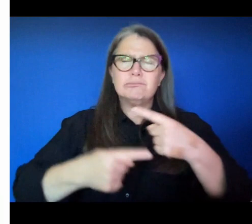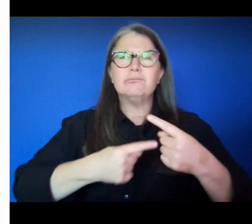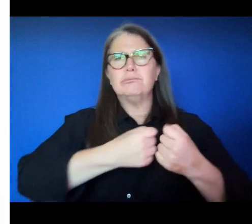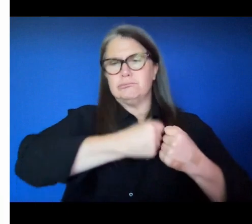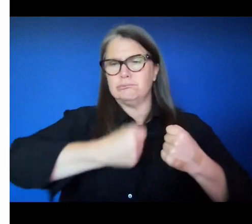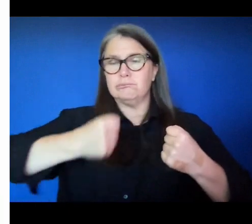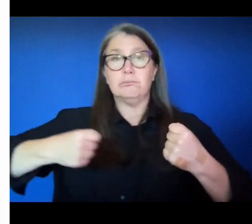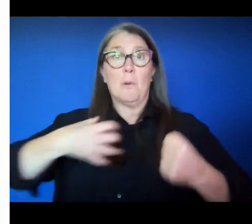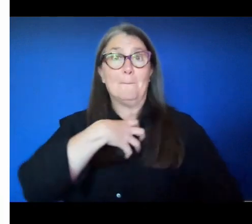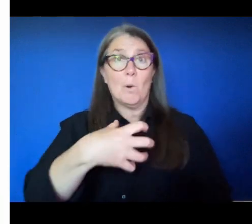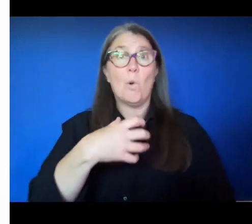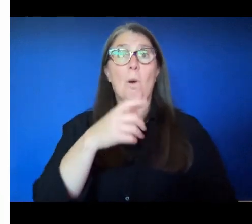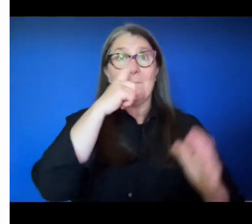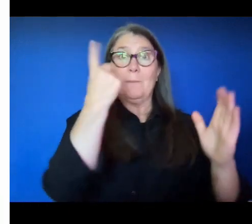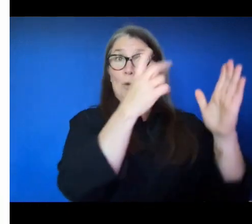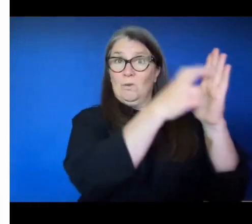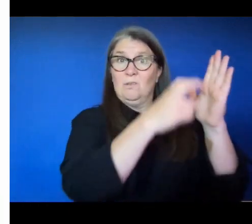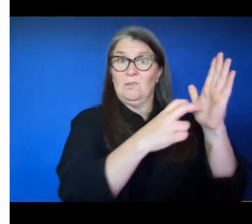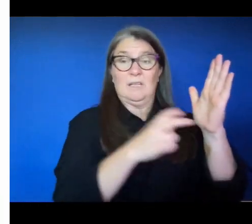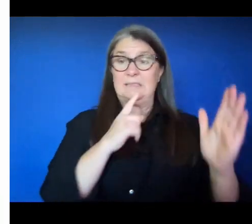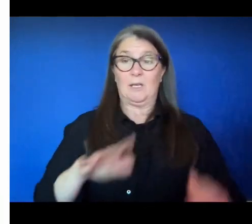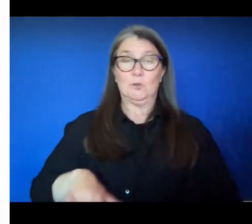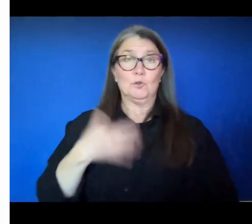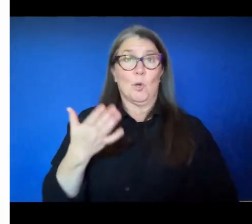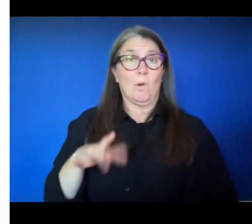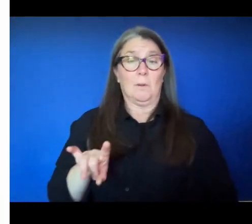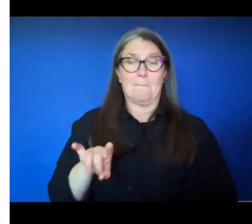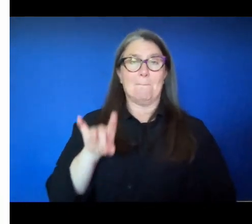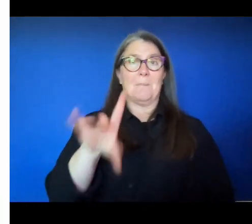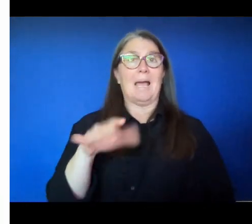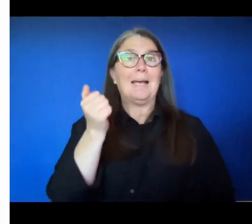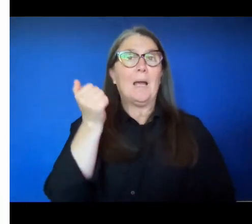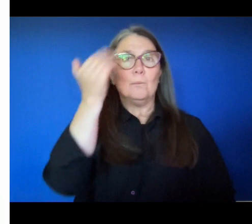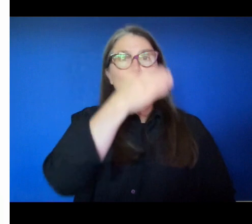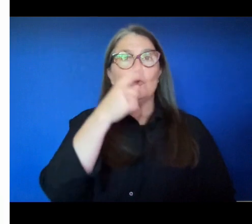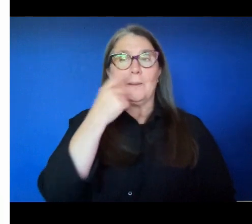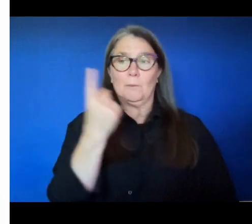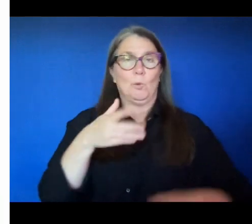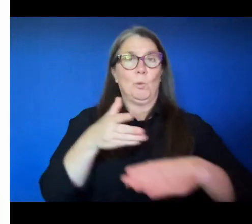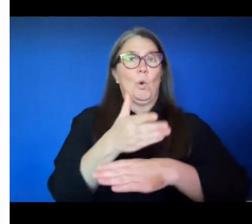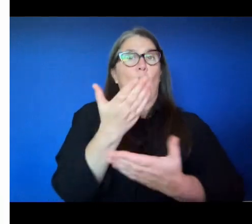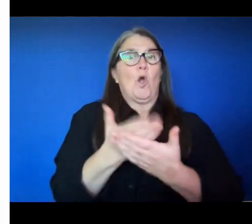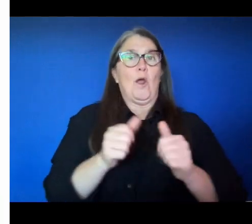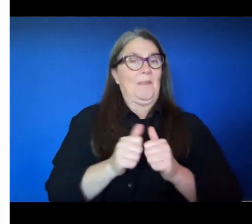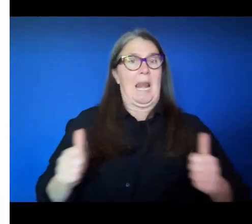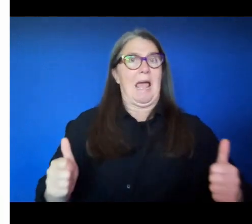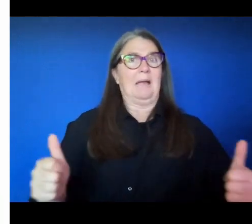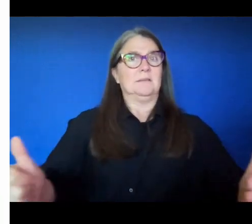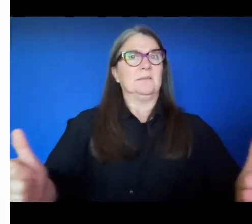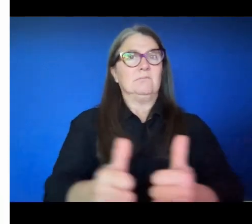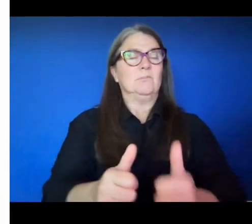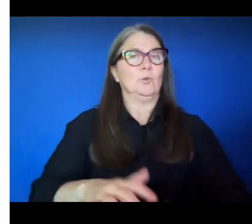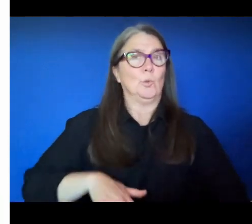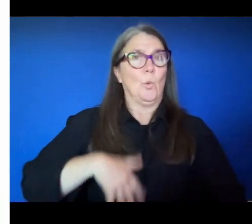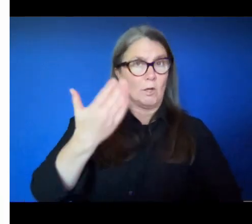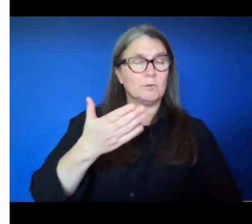pay Aboriginal people who are working on these properties, and they'd prefer to have white boys